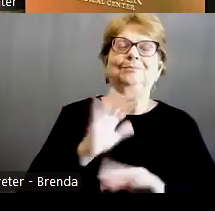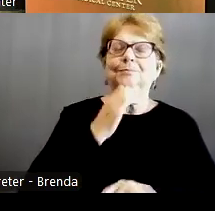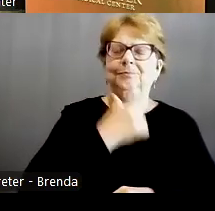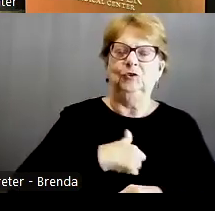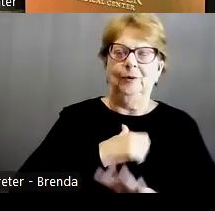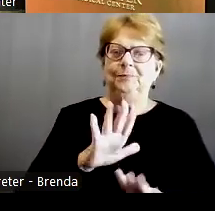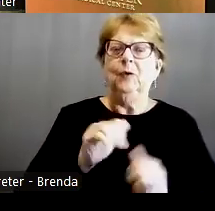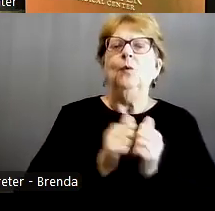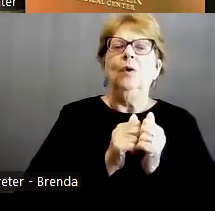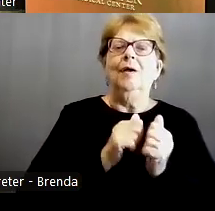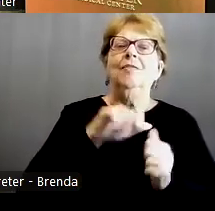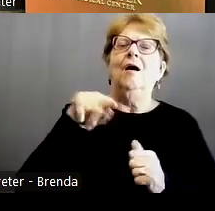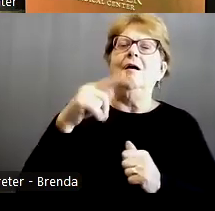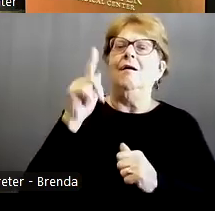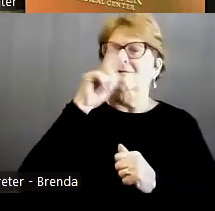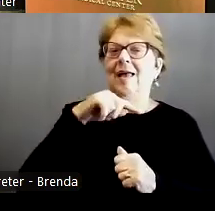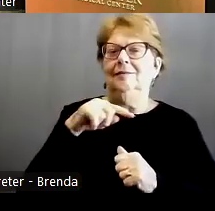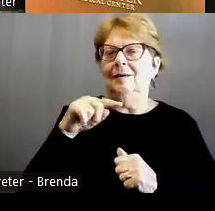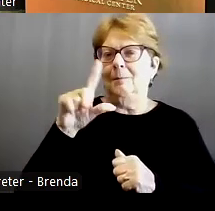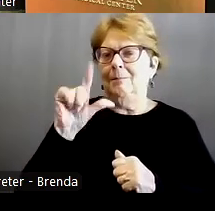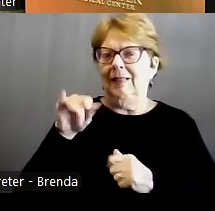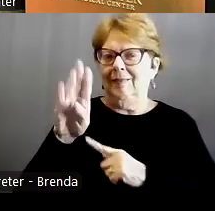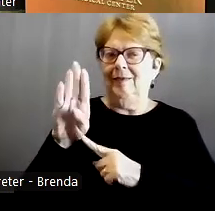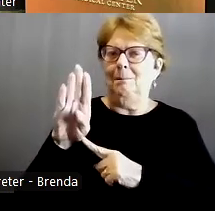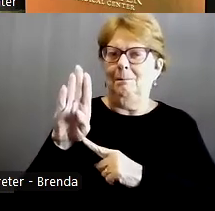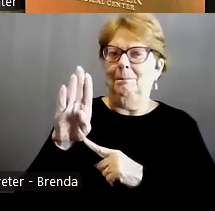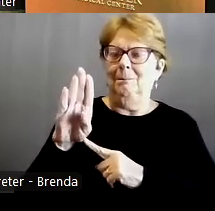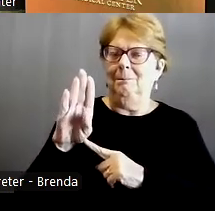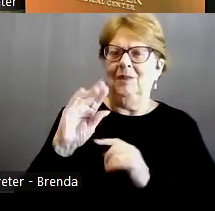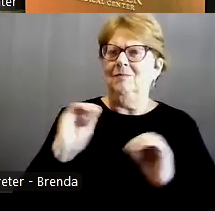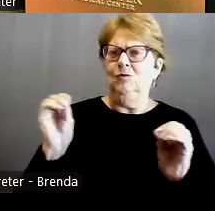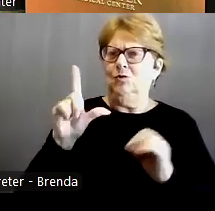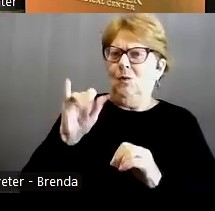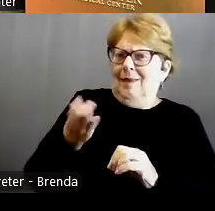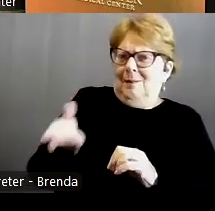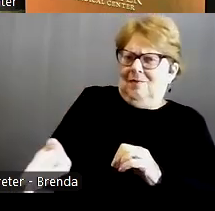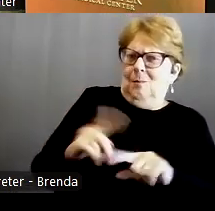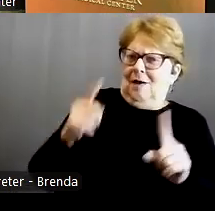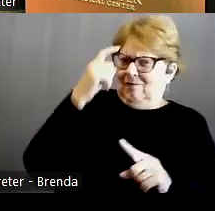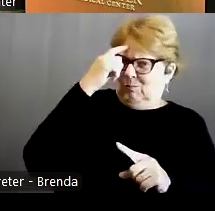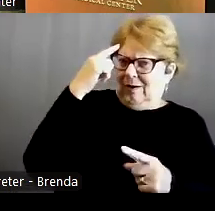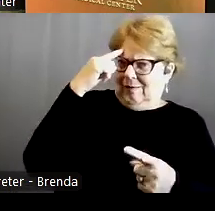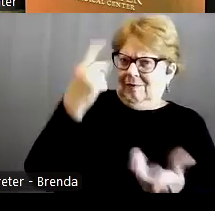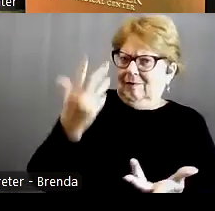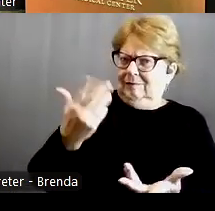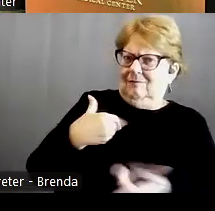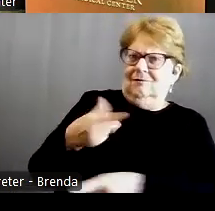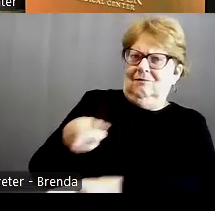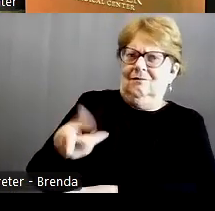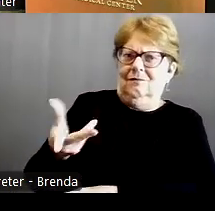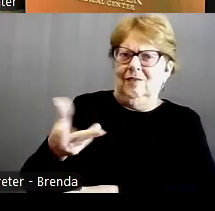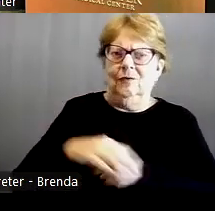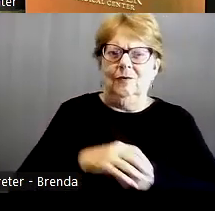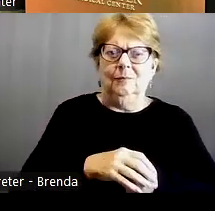with a phantom limb syndrome, there's no limb there, but the brain thinks there is. With